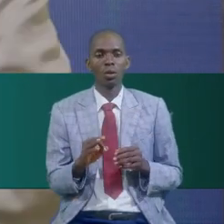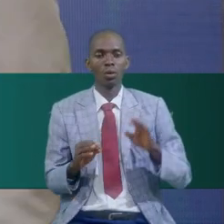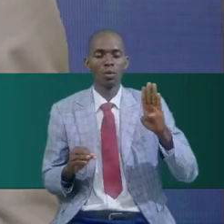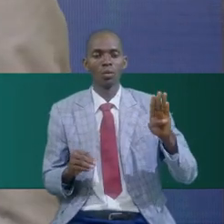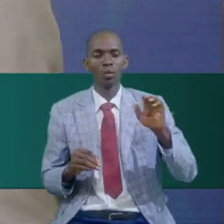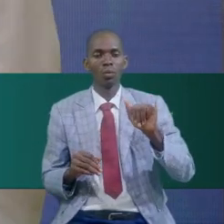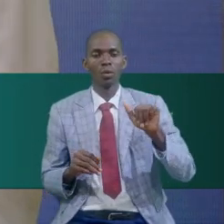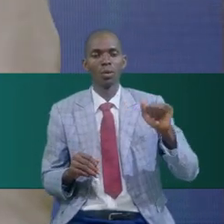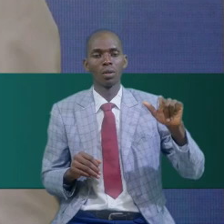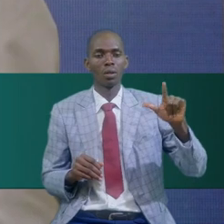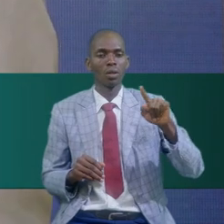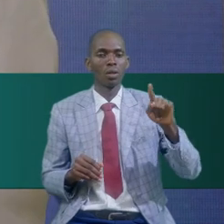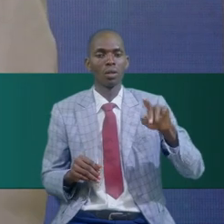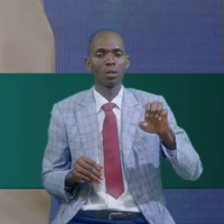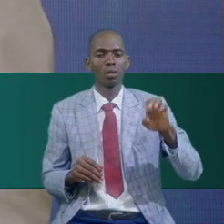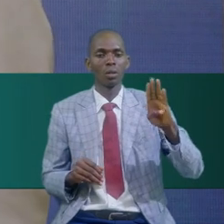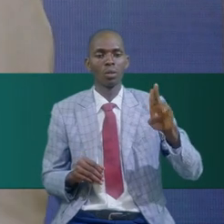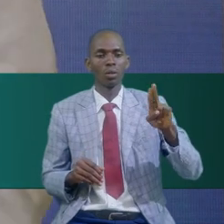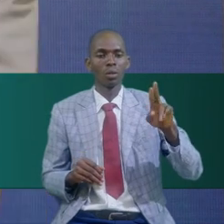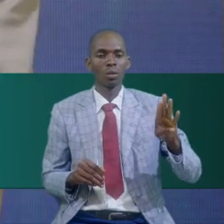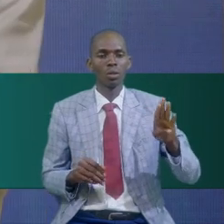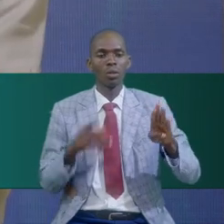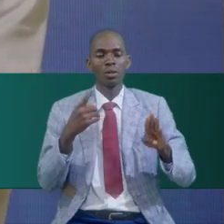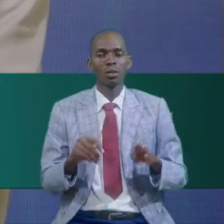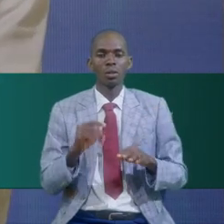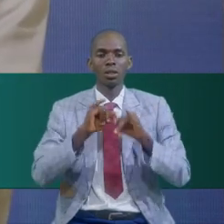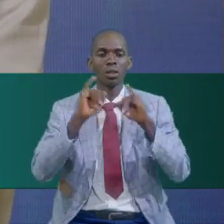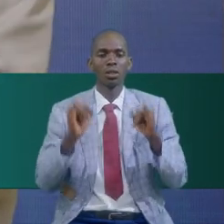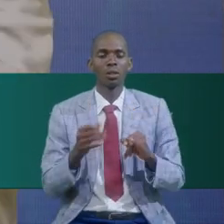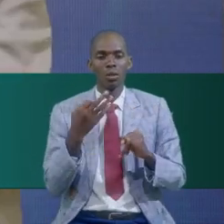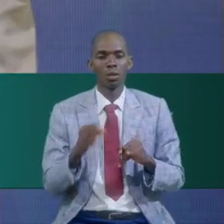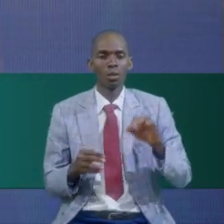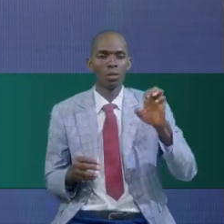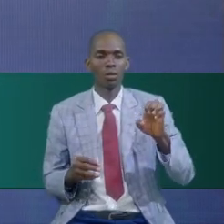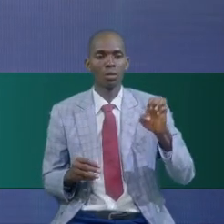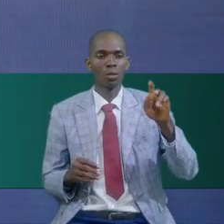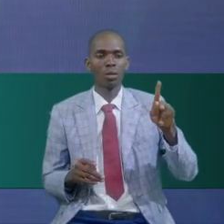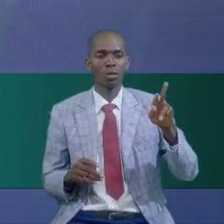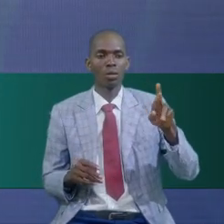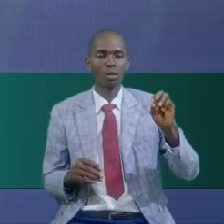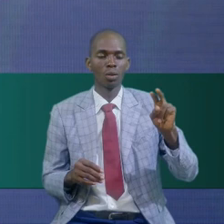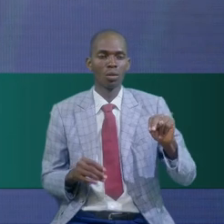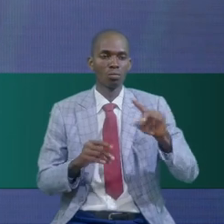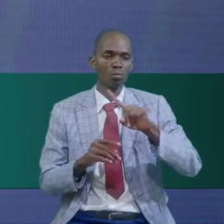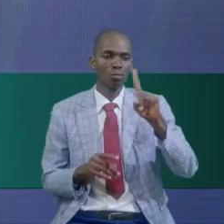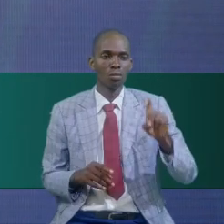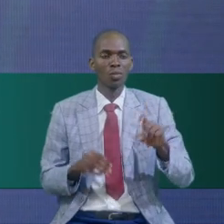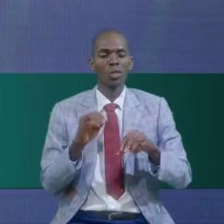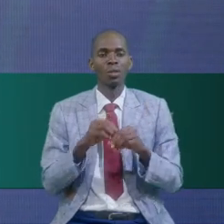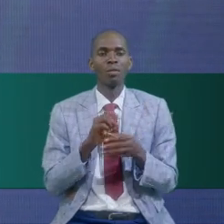the God of Ekron? Look at verse 4. In verse 4, it says,